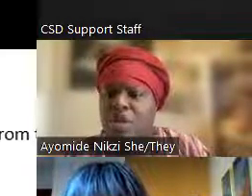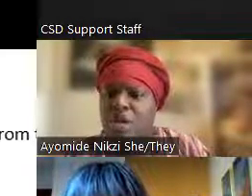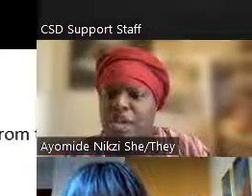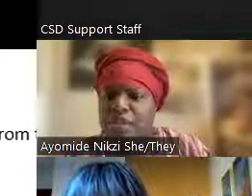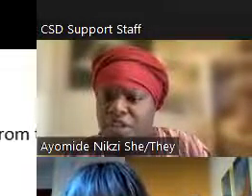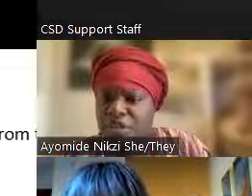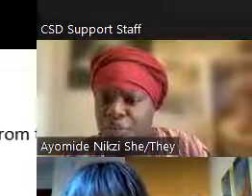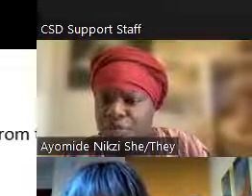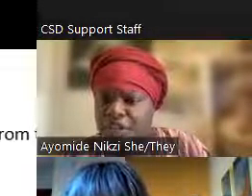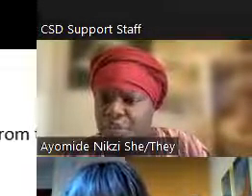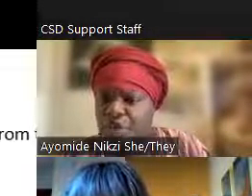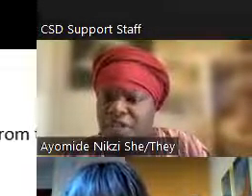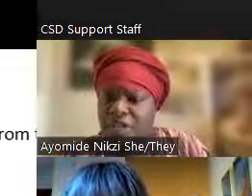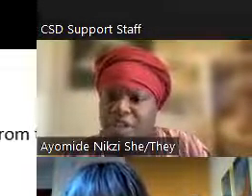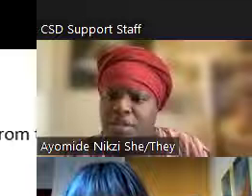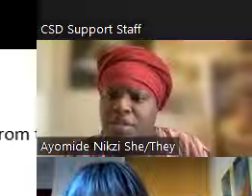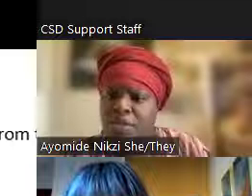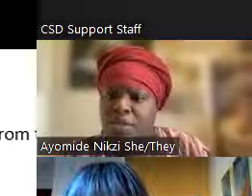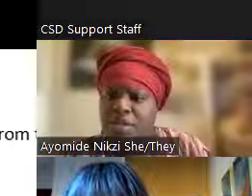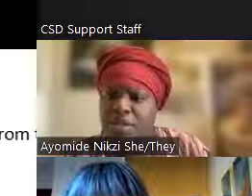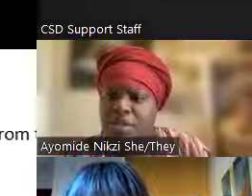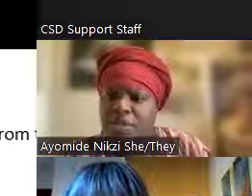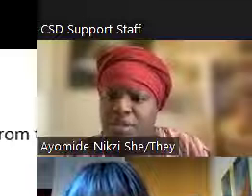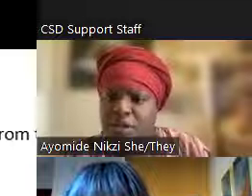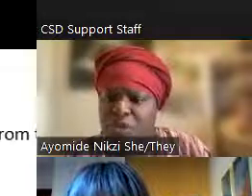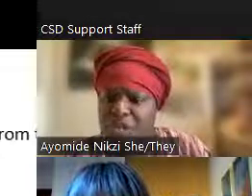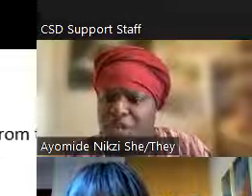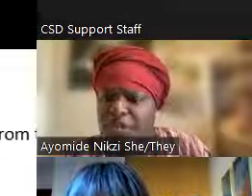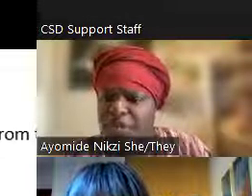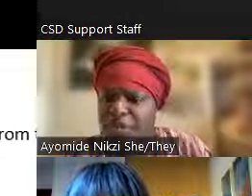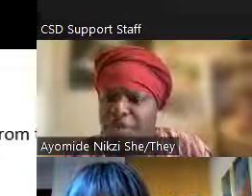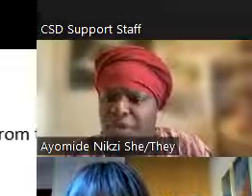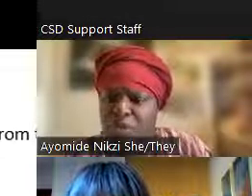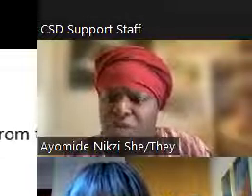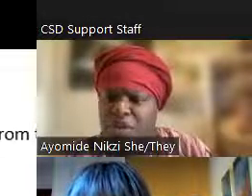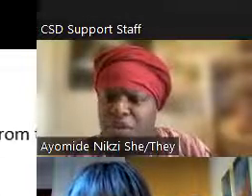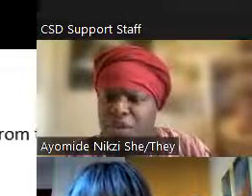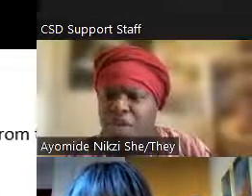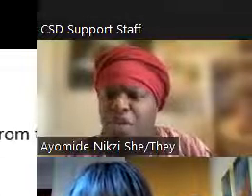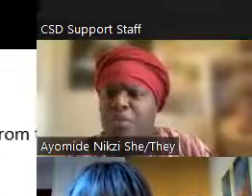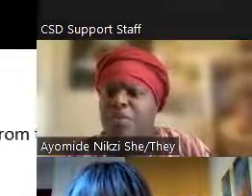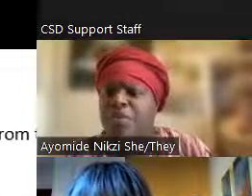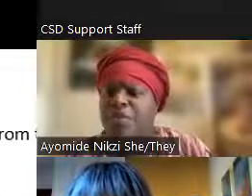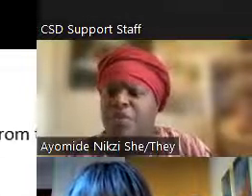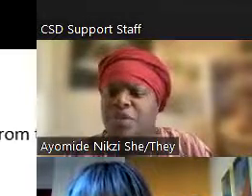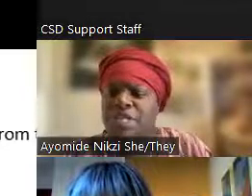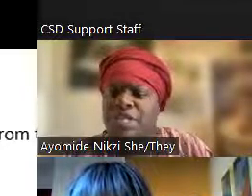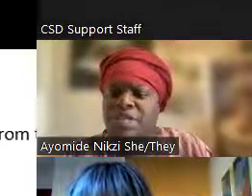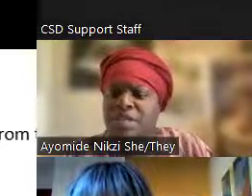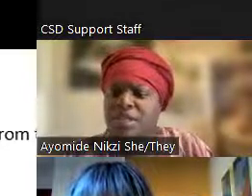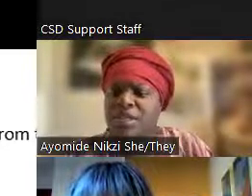issue. I think that the process was used in our meeting last Thursday when we couldn't come to a